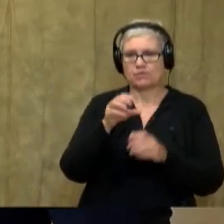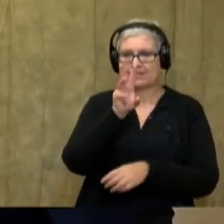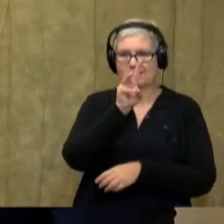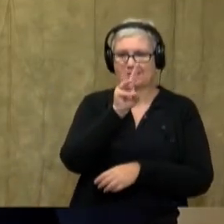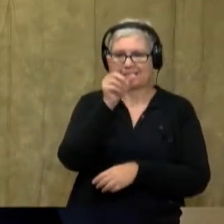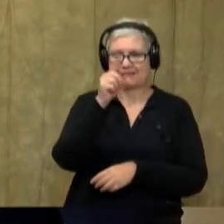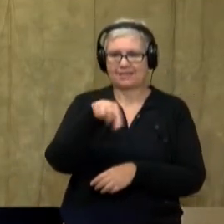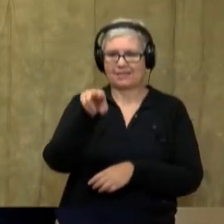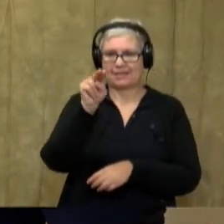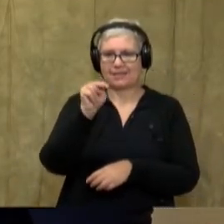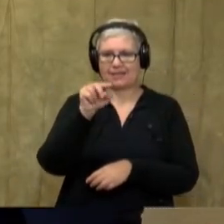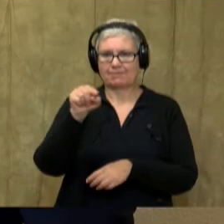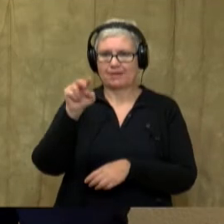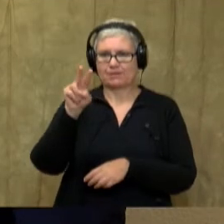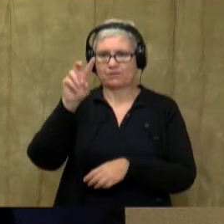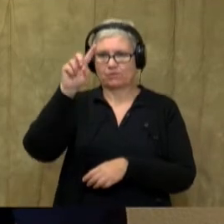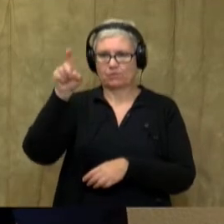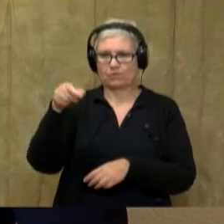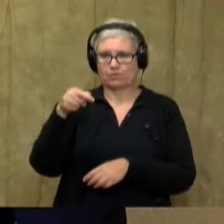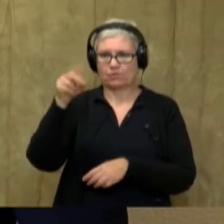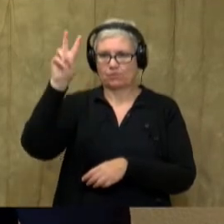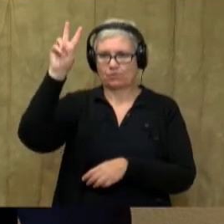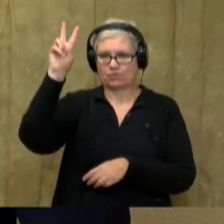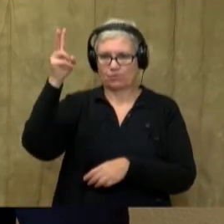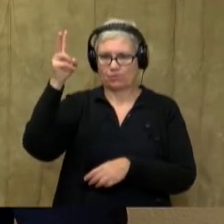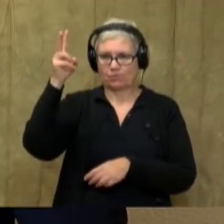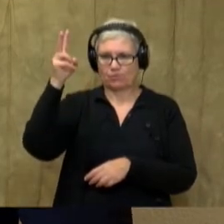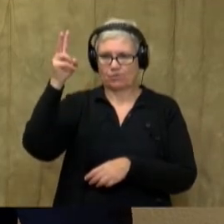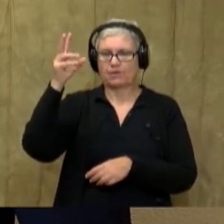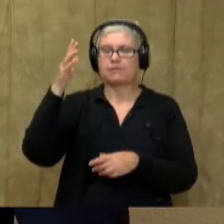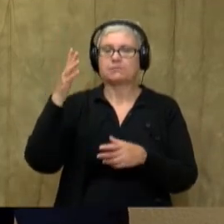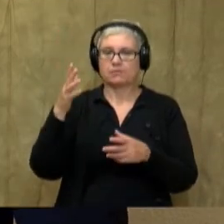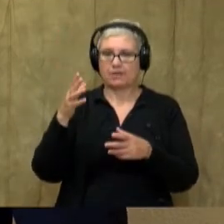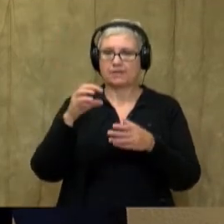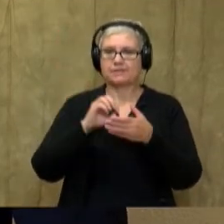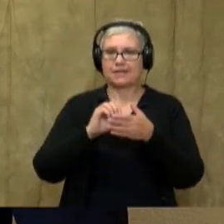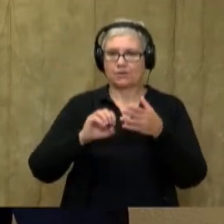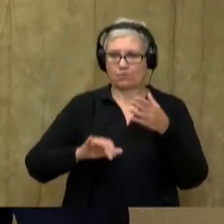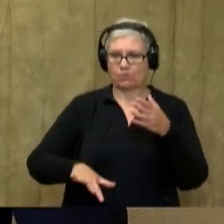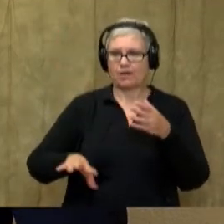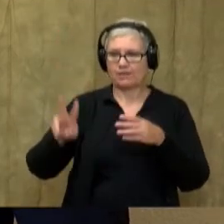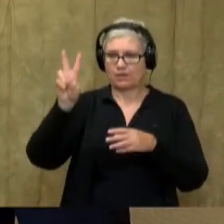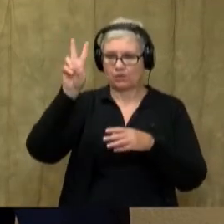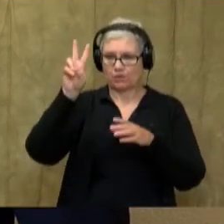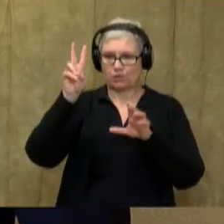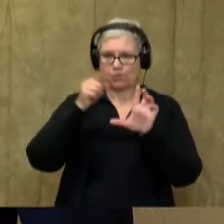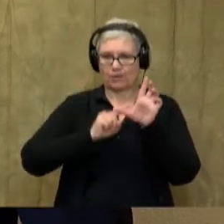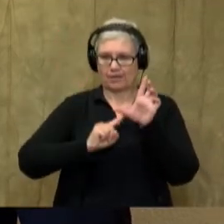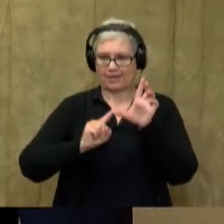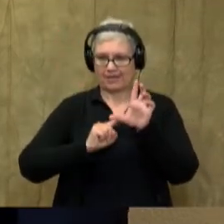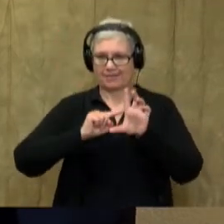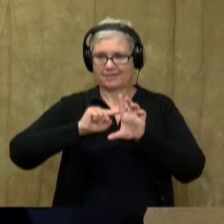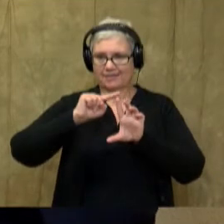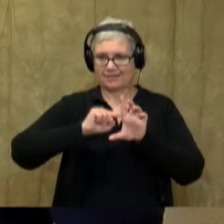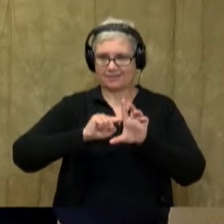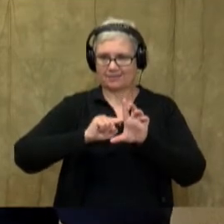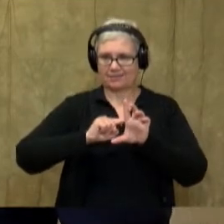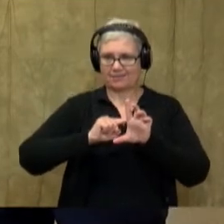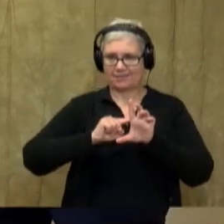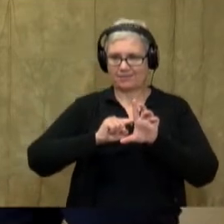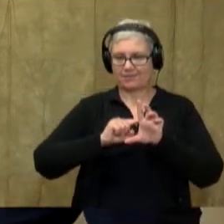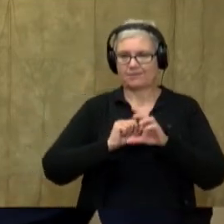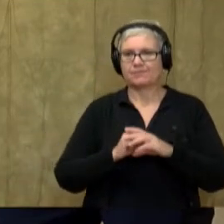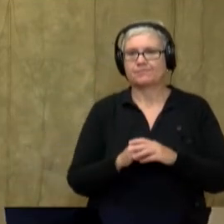2 squared part represents the case number minus our 2 edges on either side, giving us the inner square, and